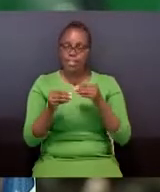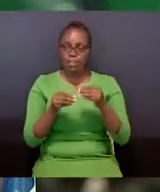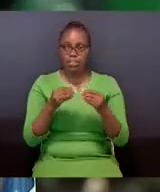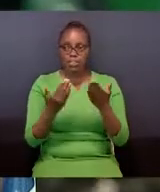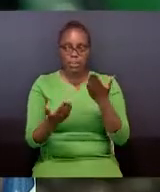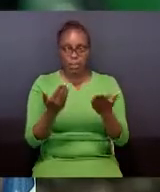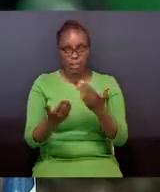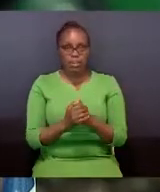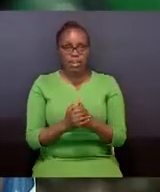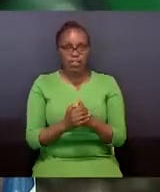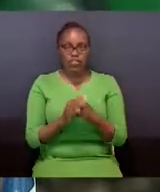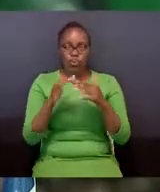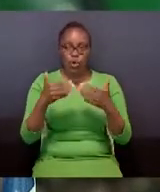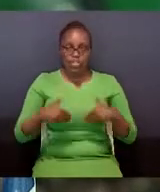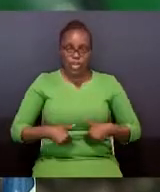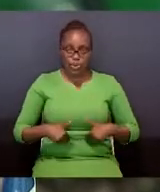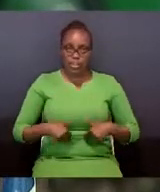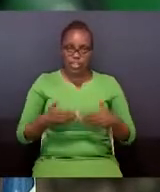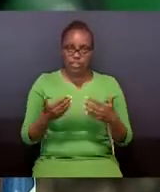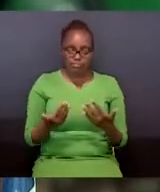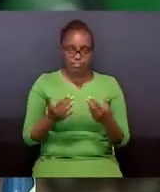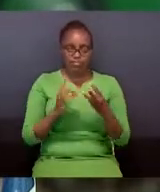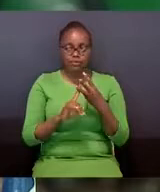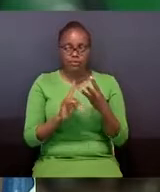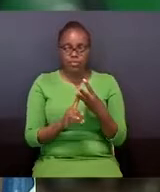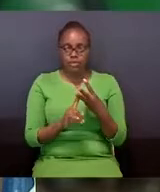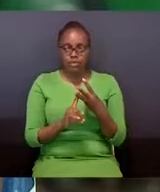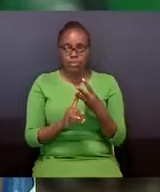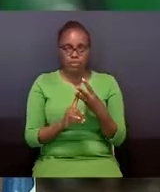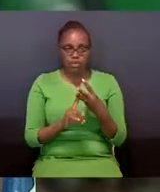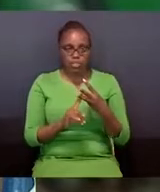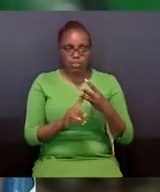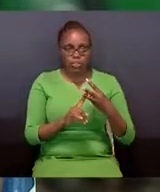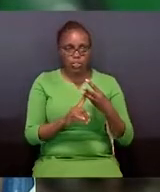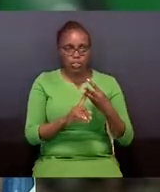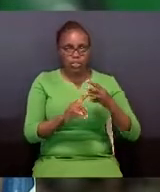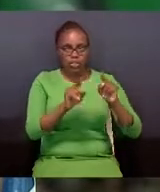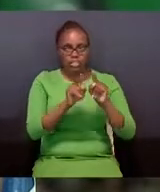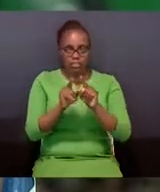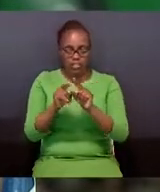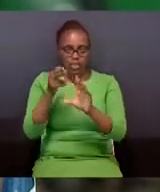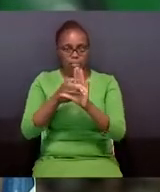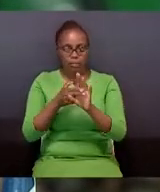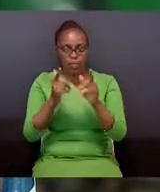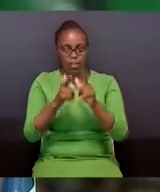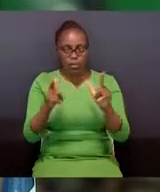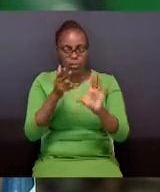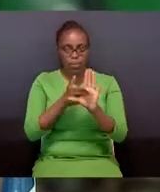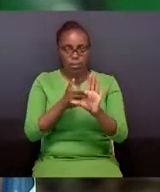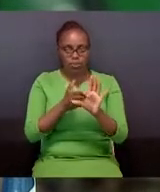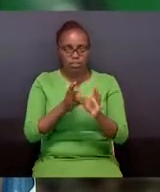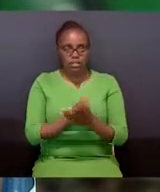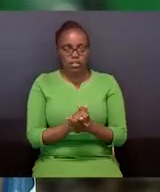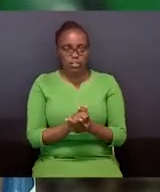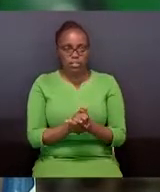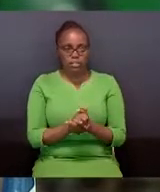disabilities, our young people who have taken over the digital space shout about